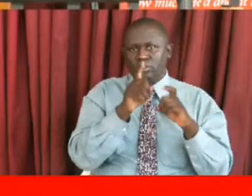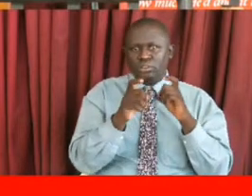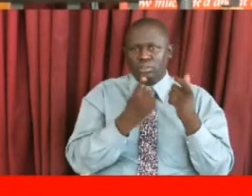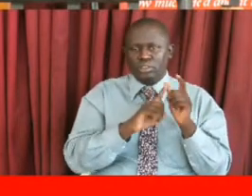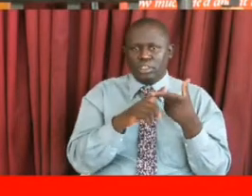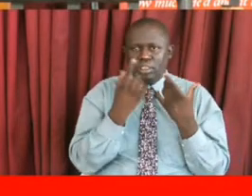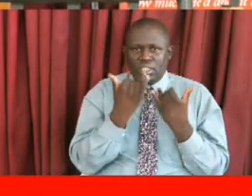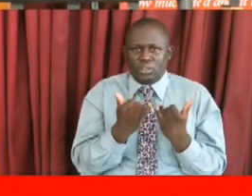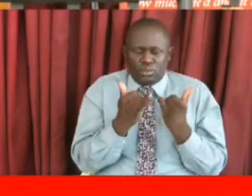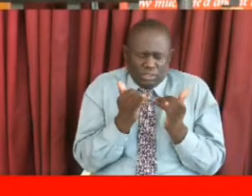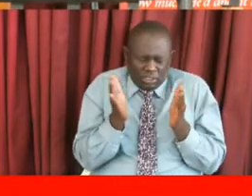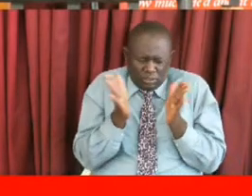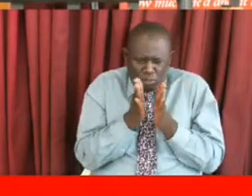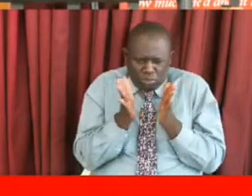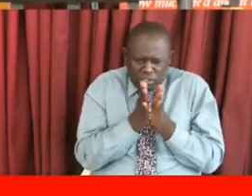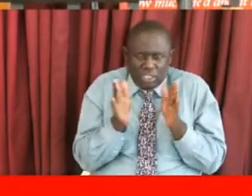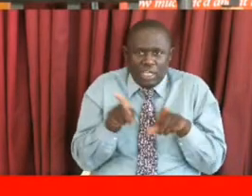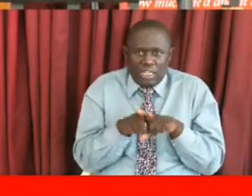about John the